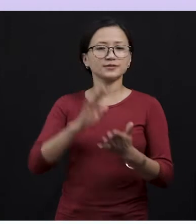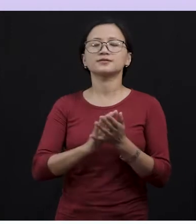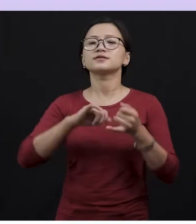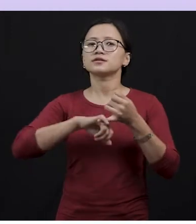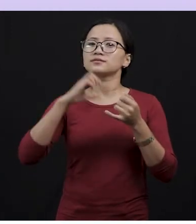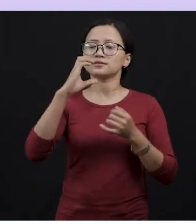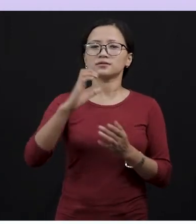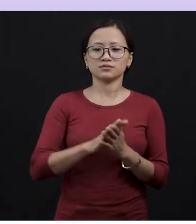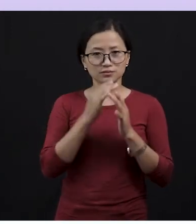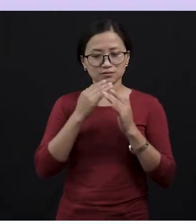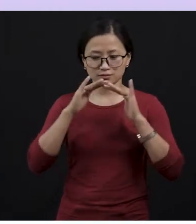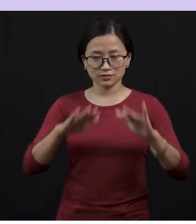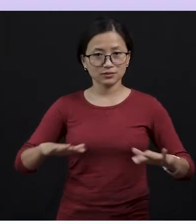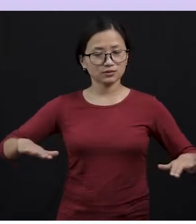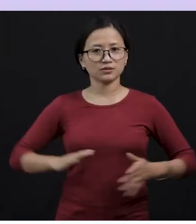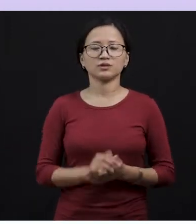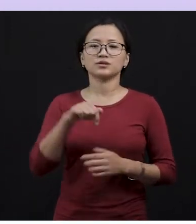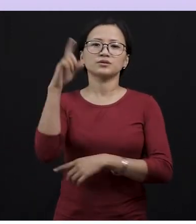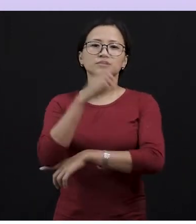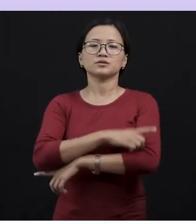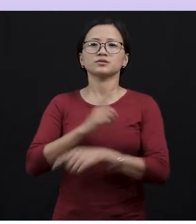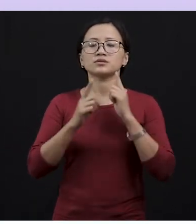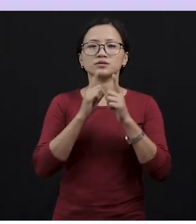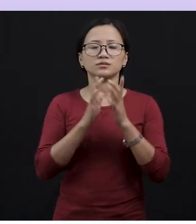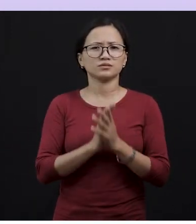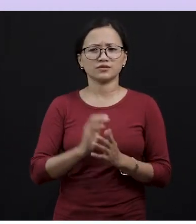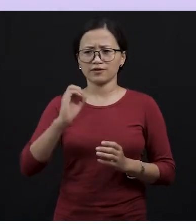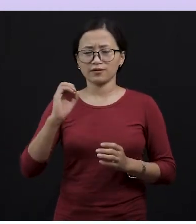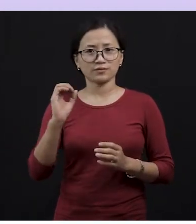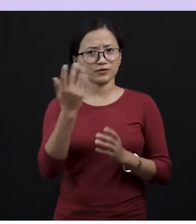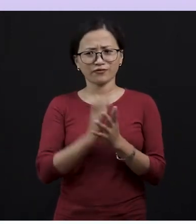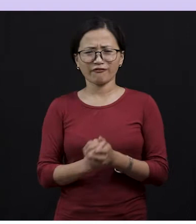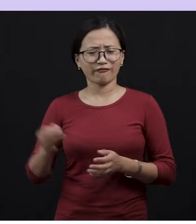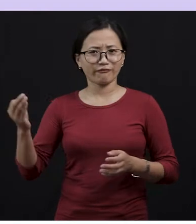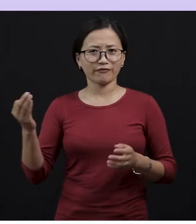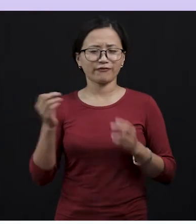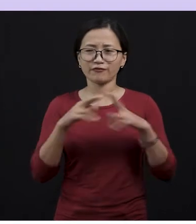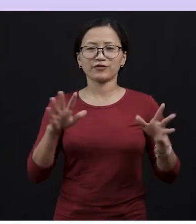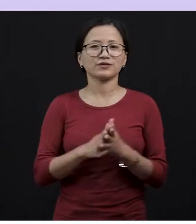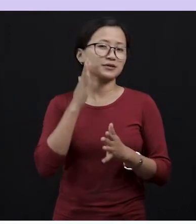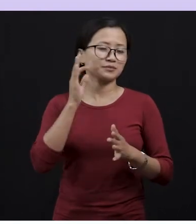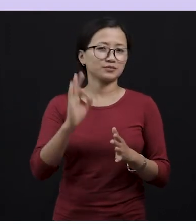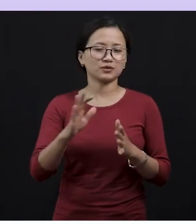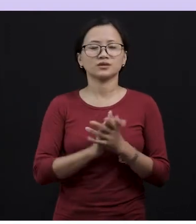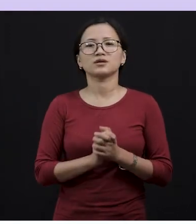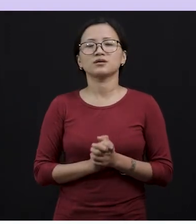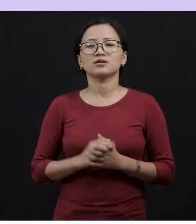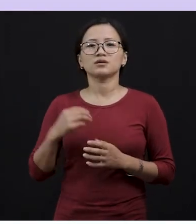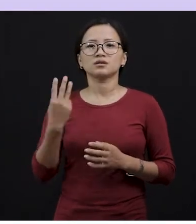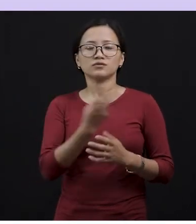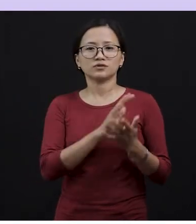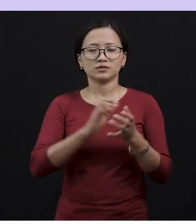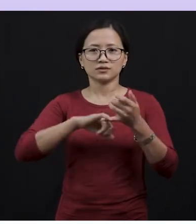science. Students, today we're going to talk about something very basic, very important in our,